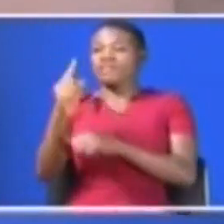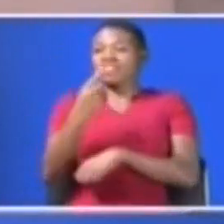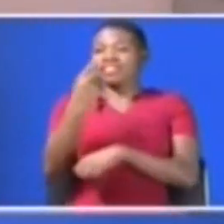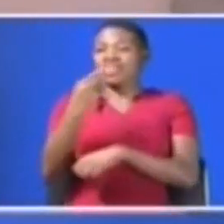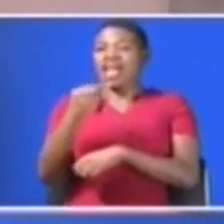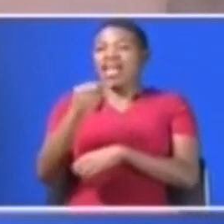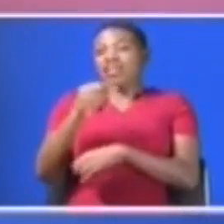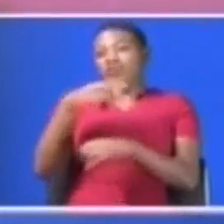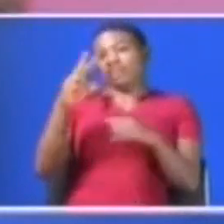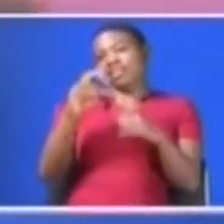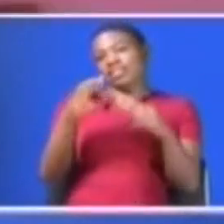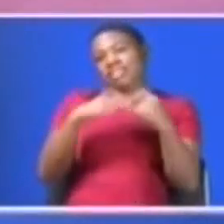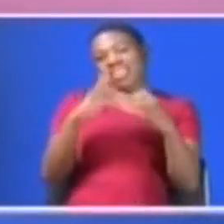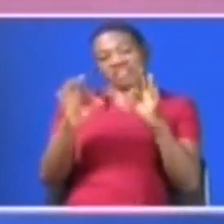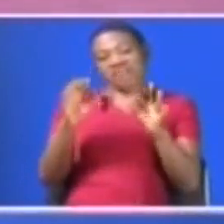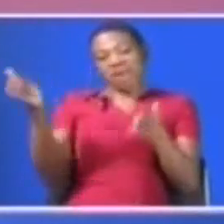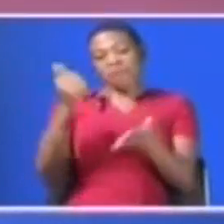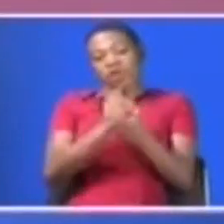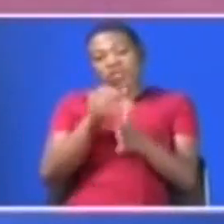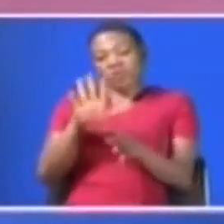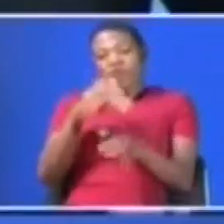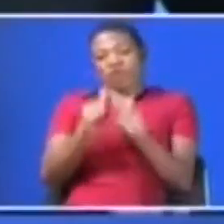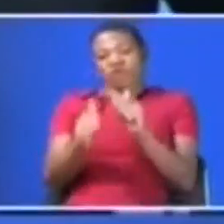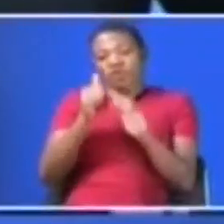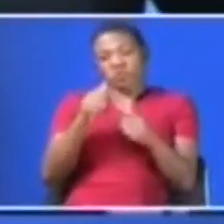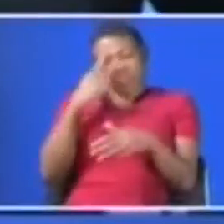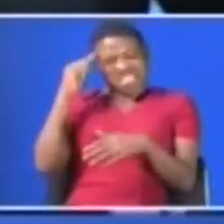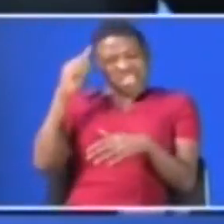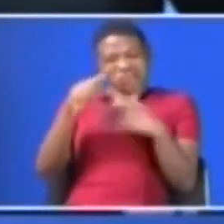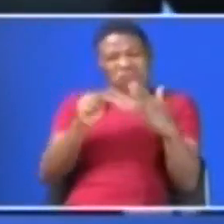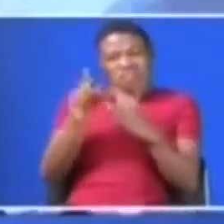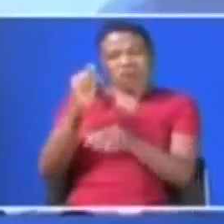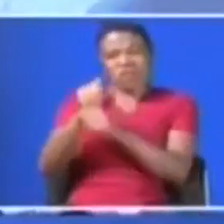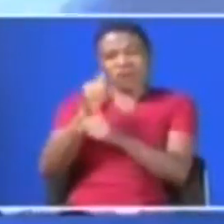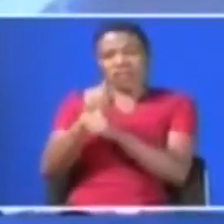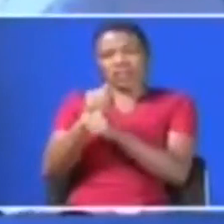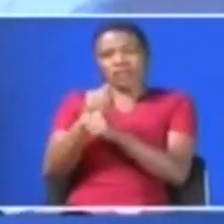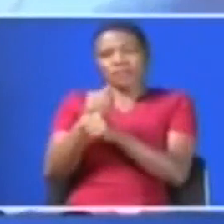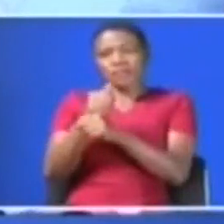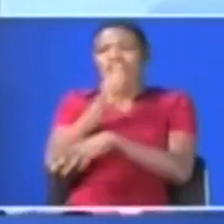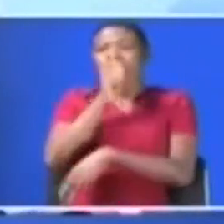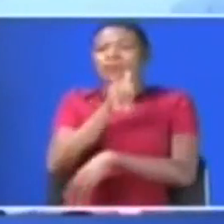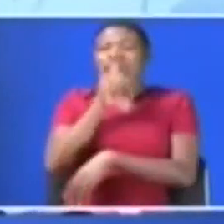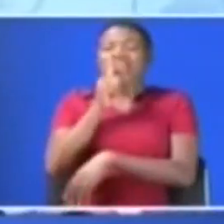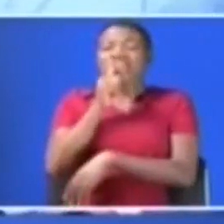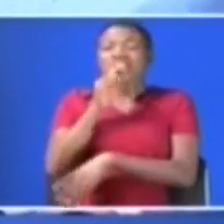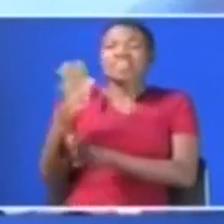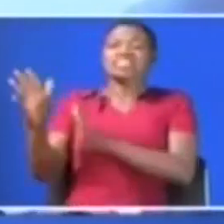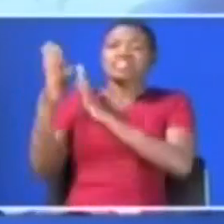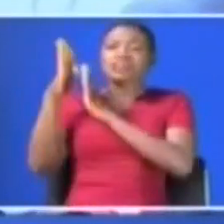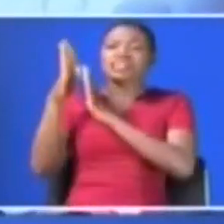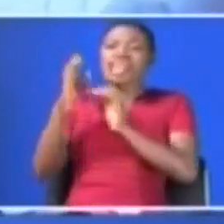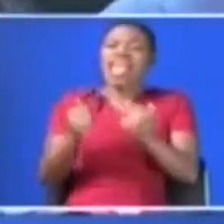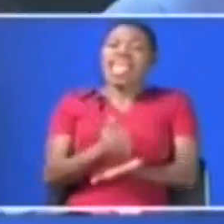employers fail to consider their working conditions and comply with a minimum wage requirement. Private security in a complement